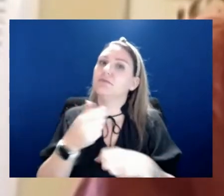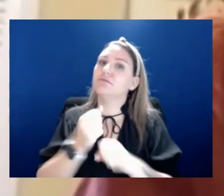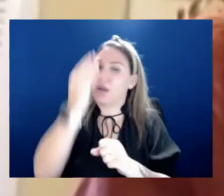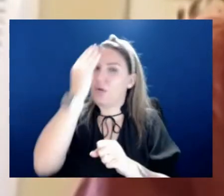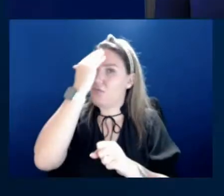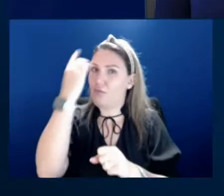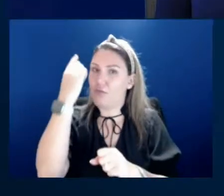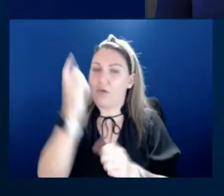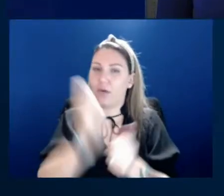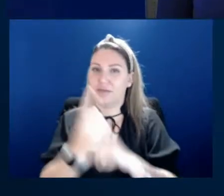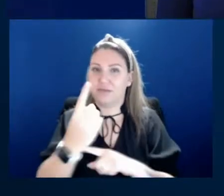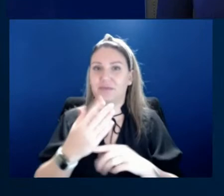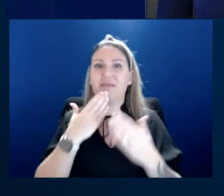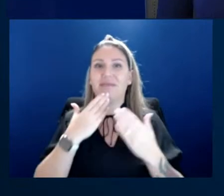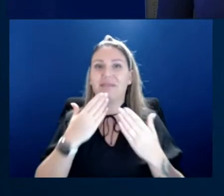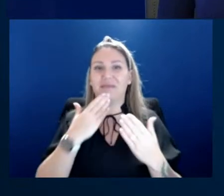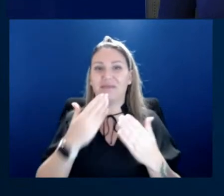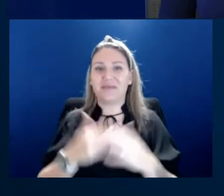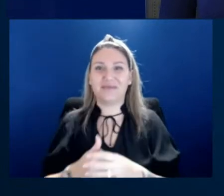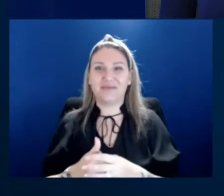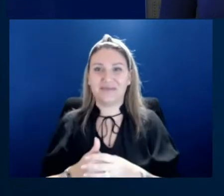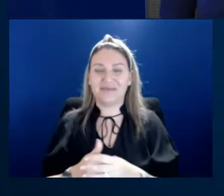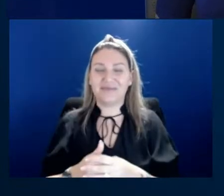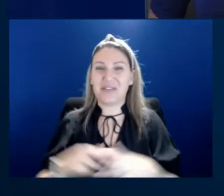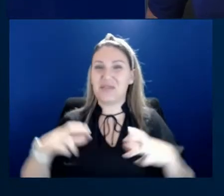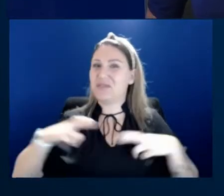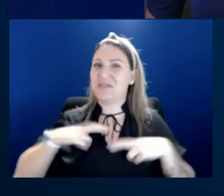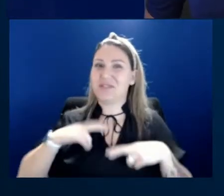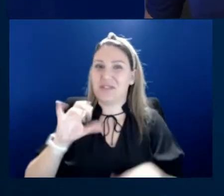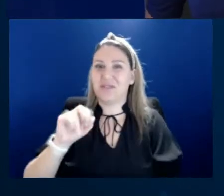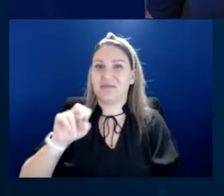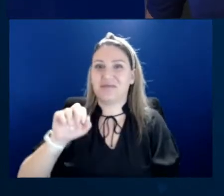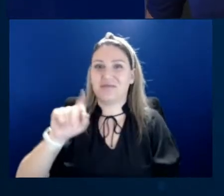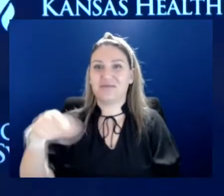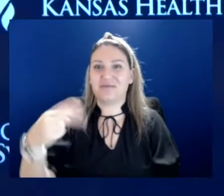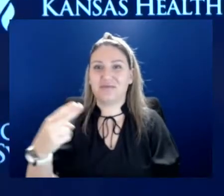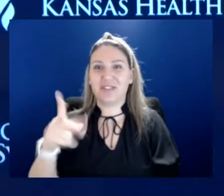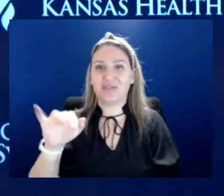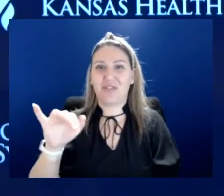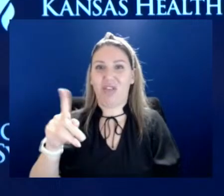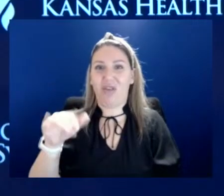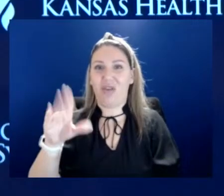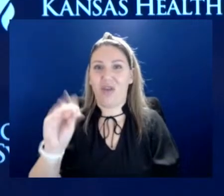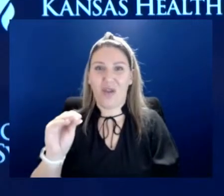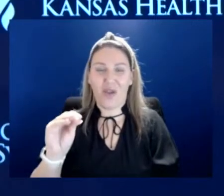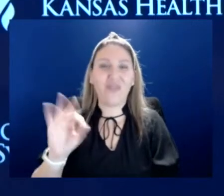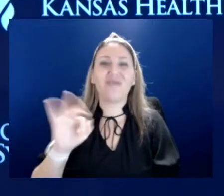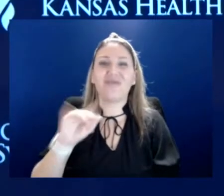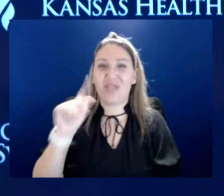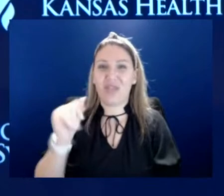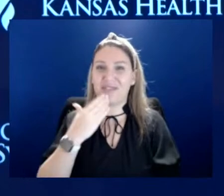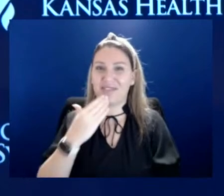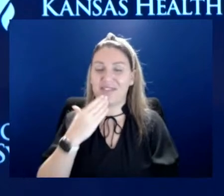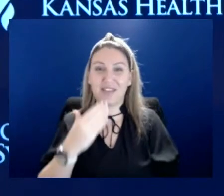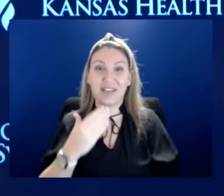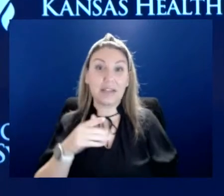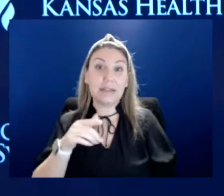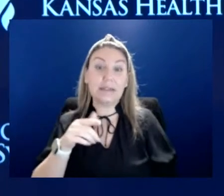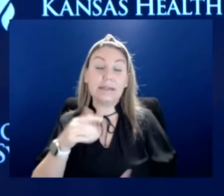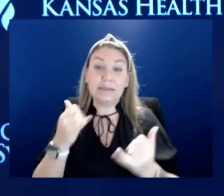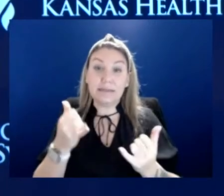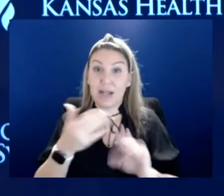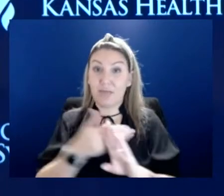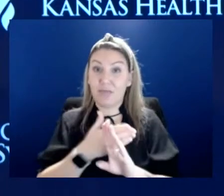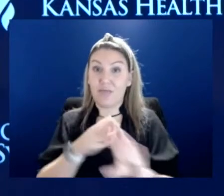Well said. Retired Agent Rich Colco in Fort Myers, Florida, thank you so much. As we sign off this morning, we wanted to share